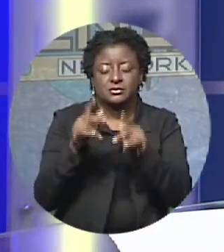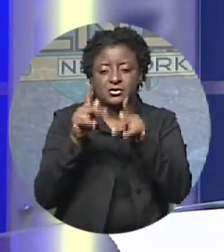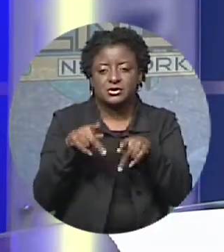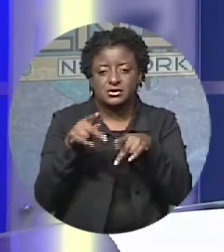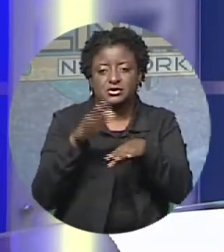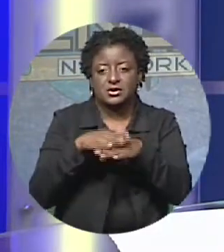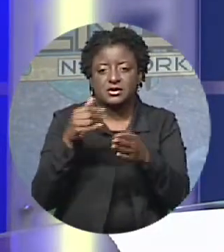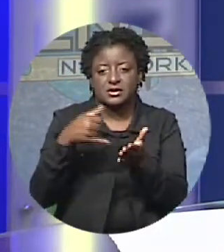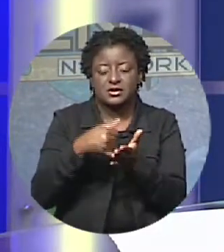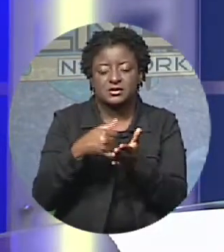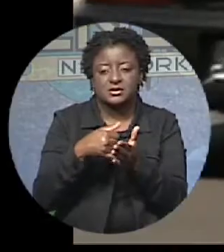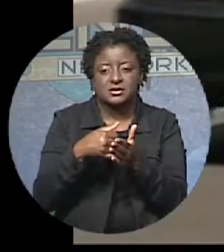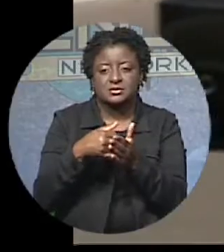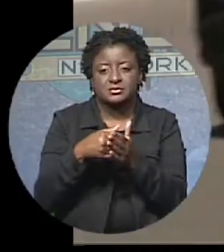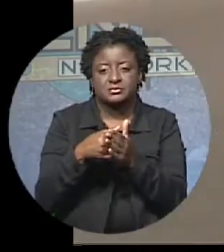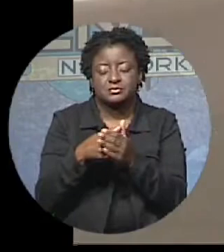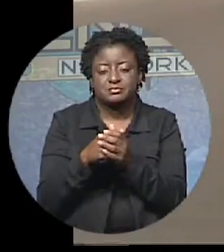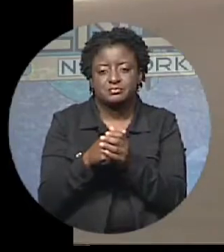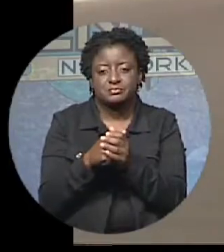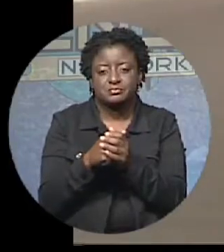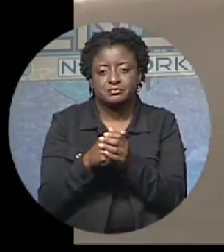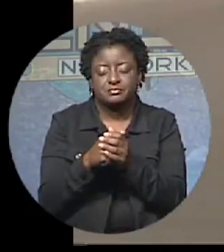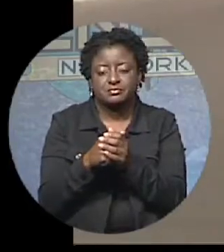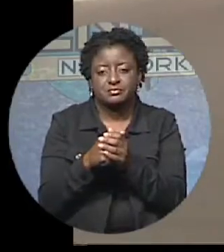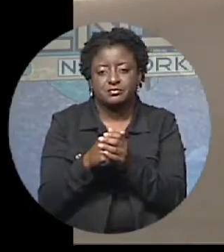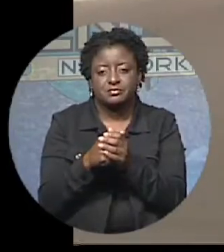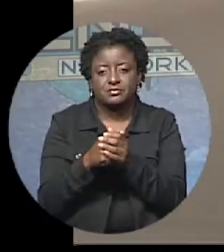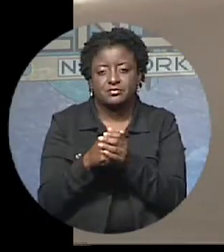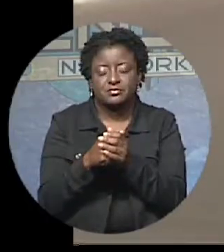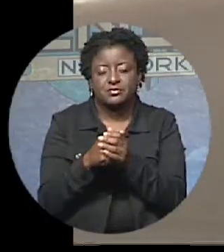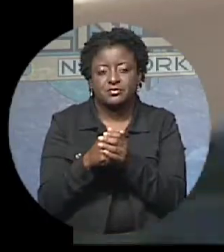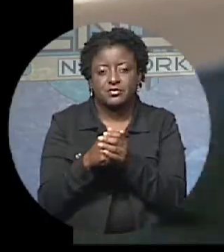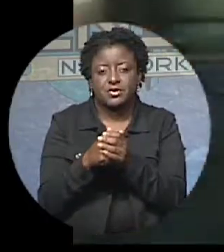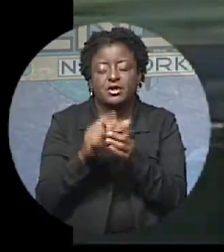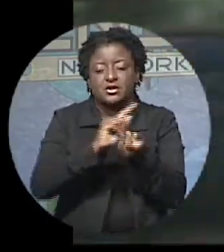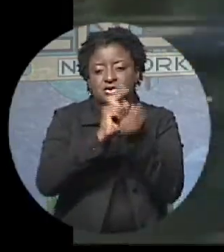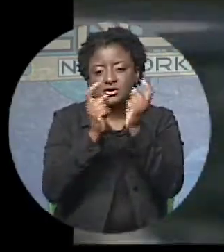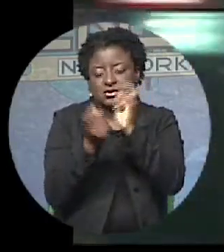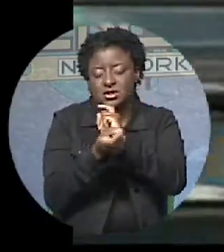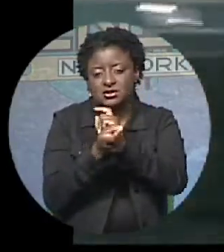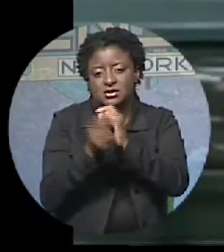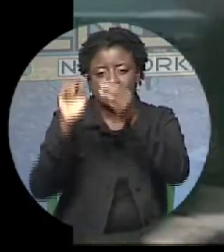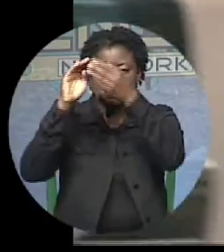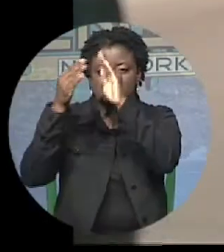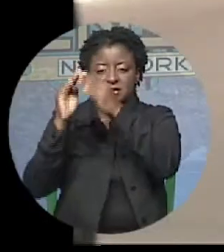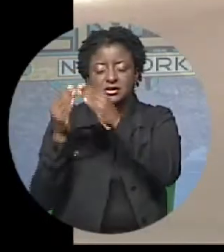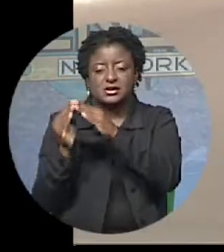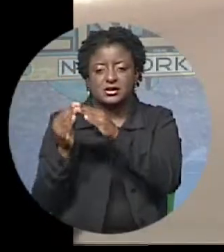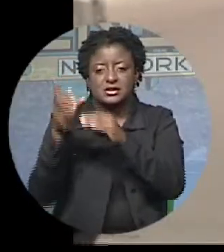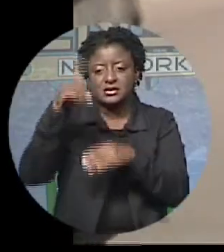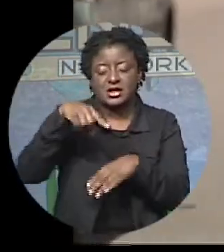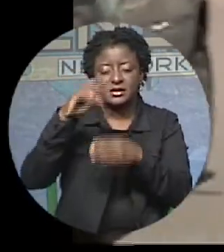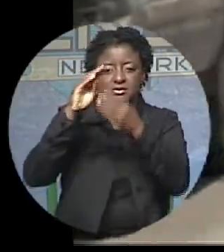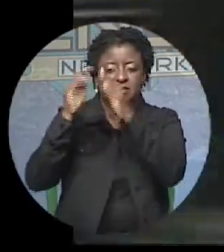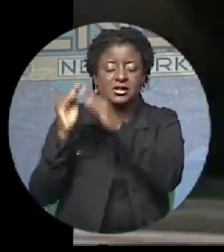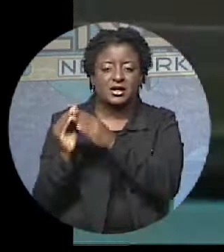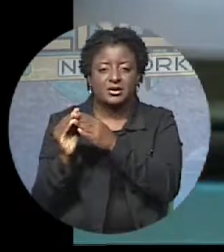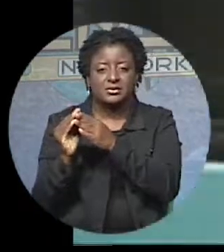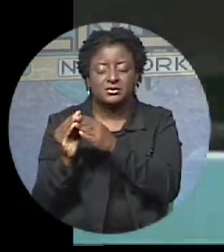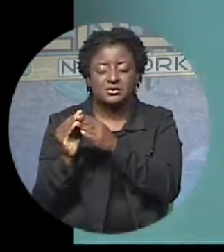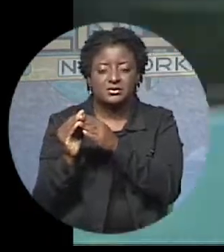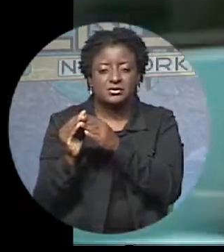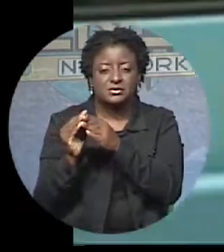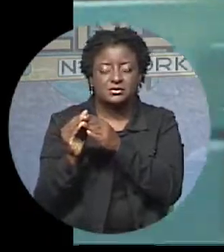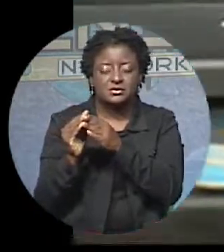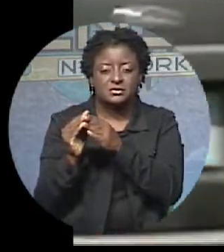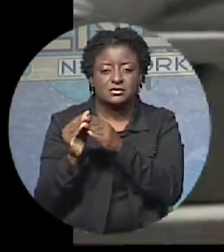city. Transforming the city of downtown Nassau into a tourism mecca filled with cultural wonders and architectural charm